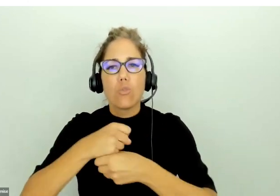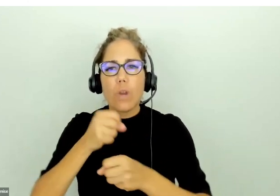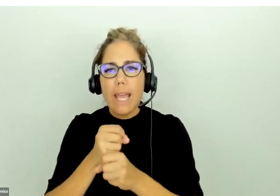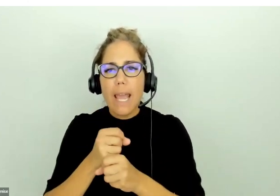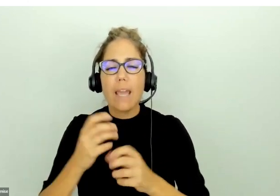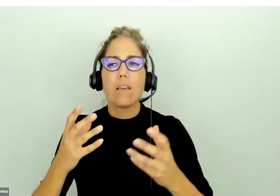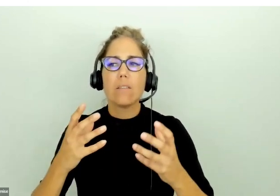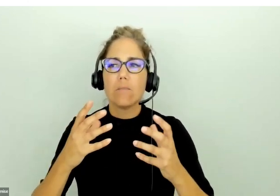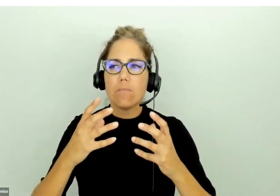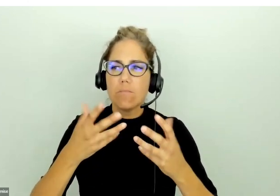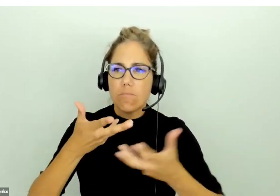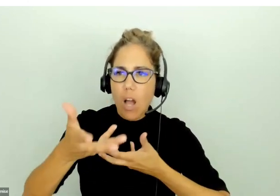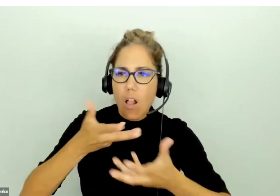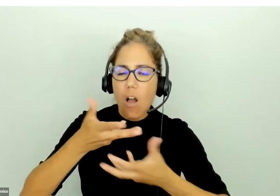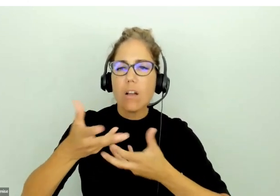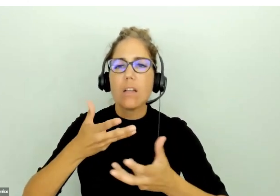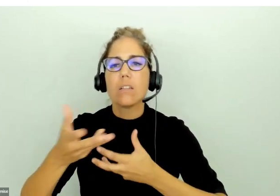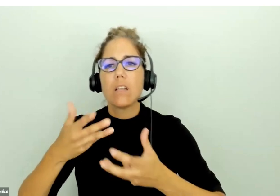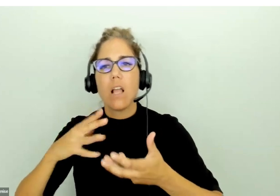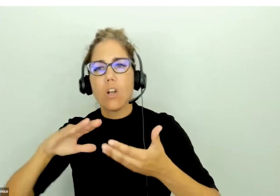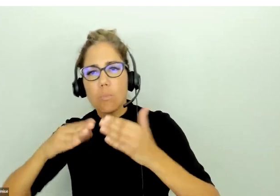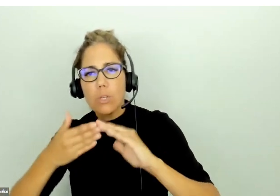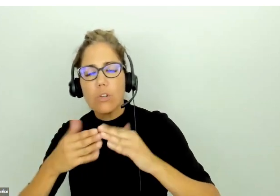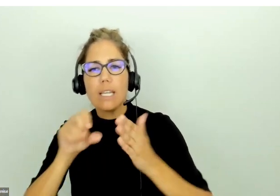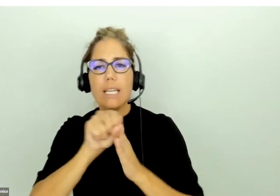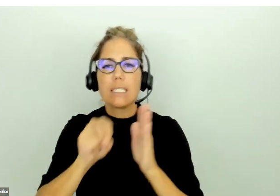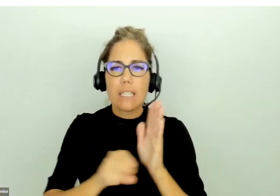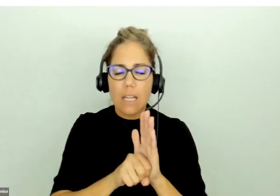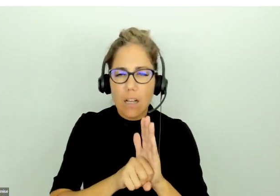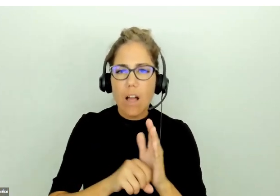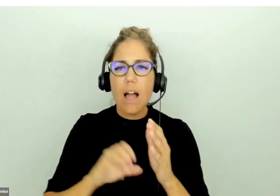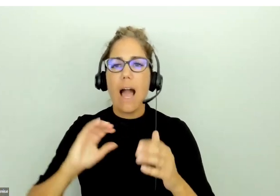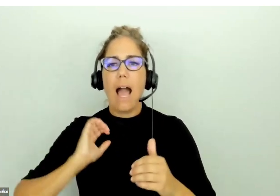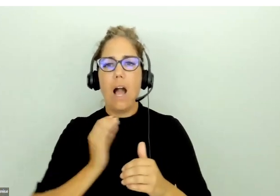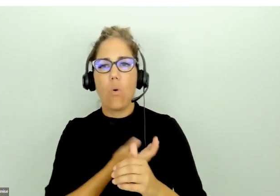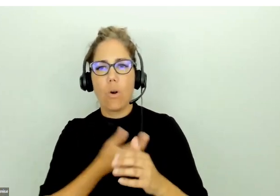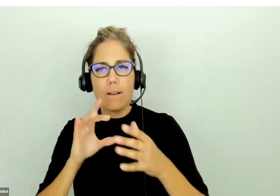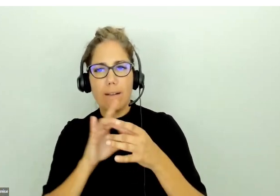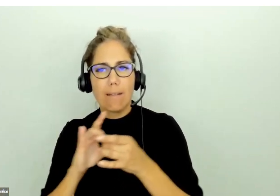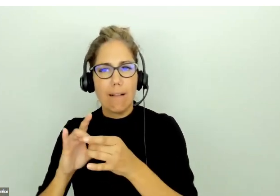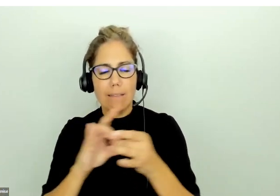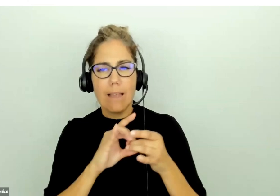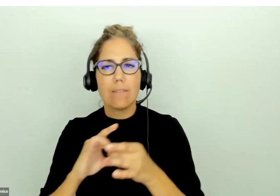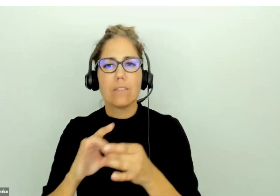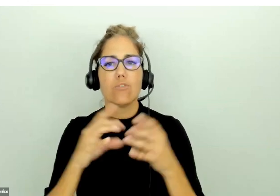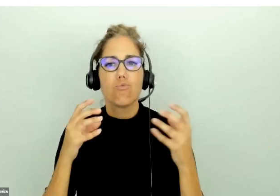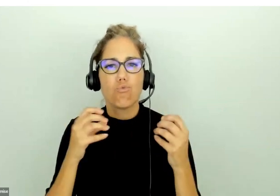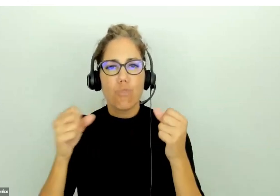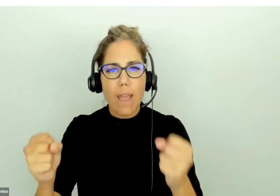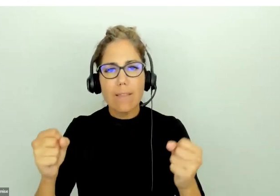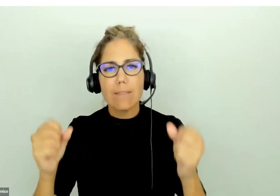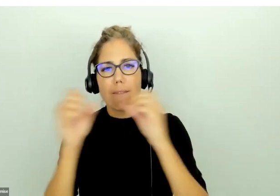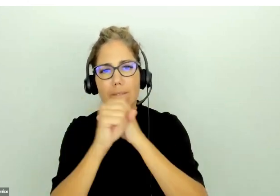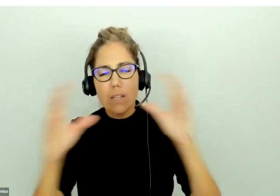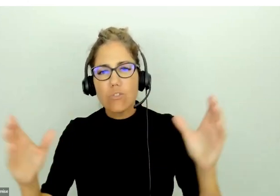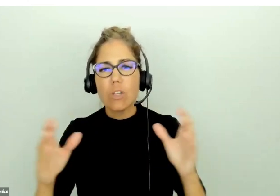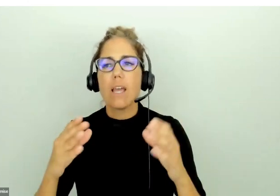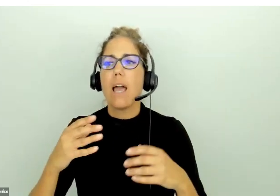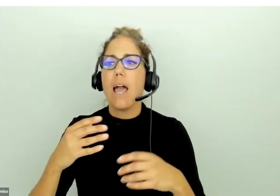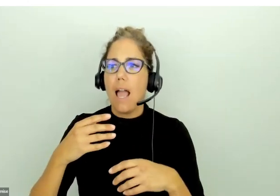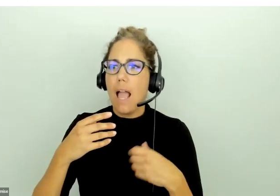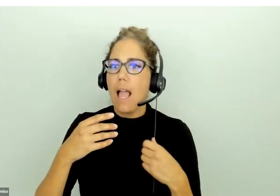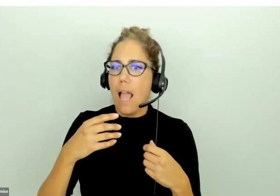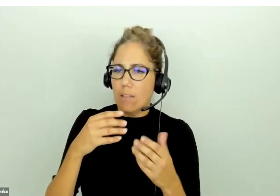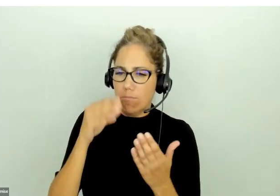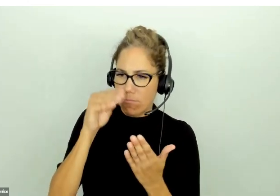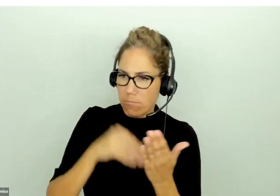community, state, and federal levels on leveraging our collective strengths toward our vision, and we want to create recommendations in alignment